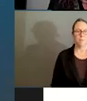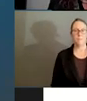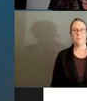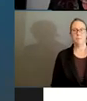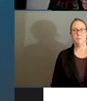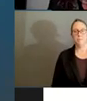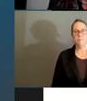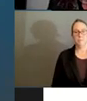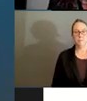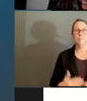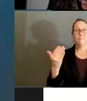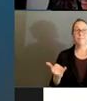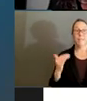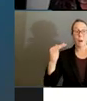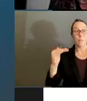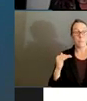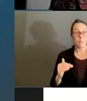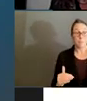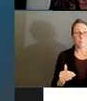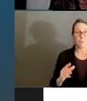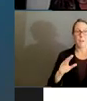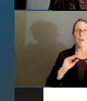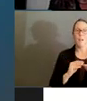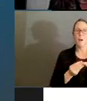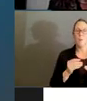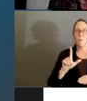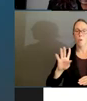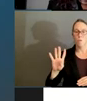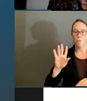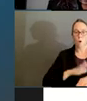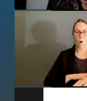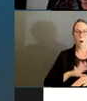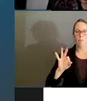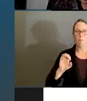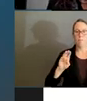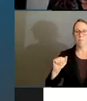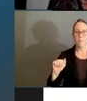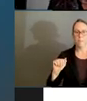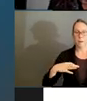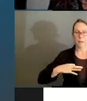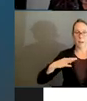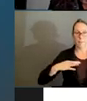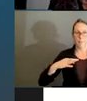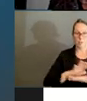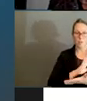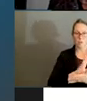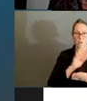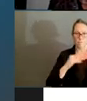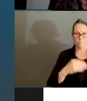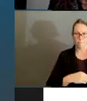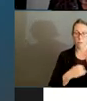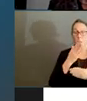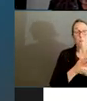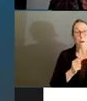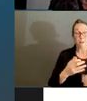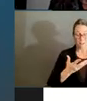So that takes us to question number 24 on the FEMA application. And part of disability integration is